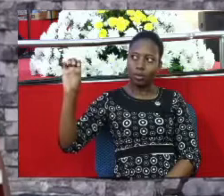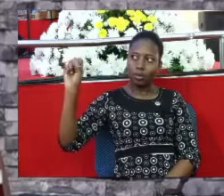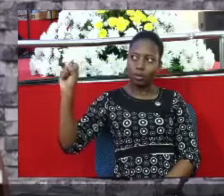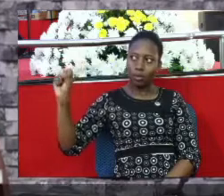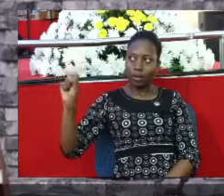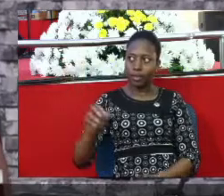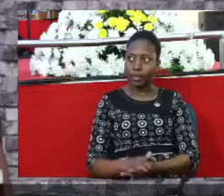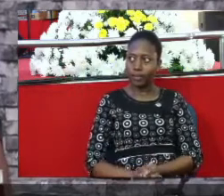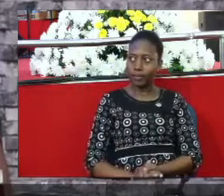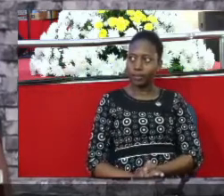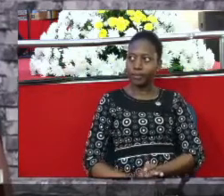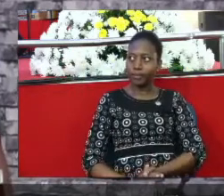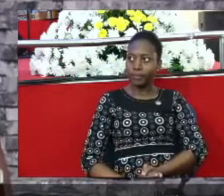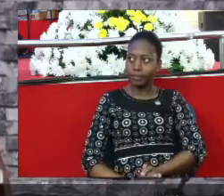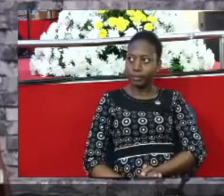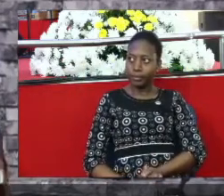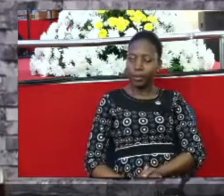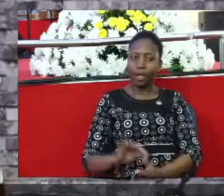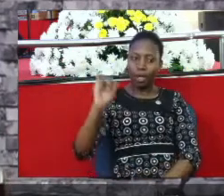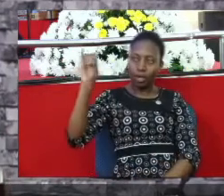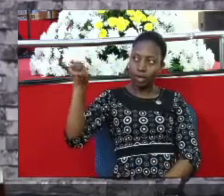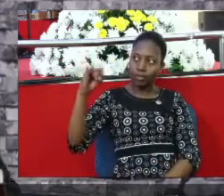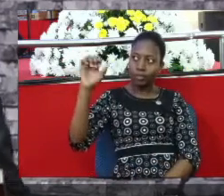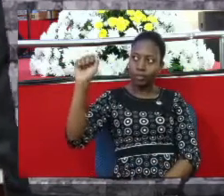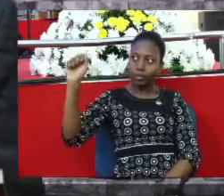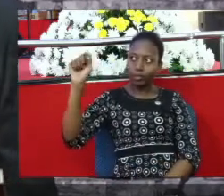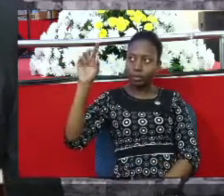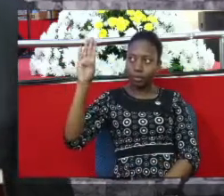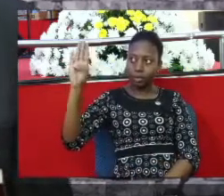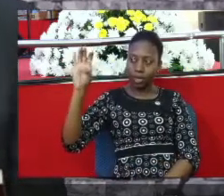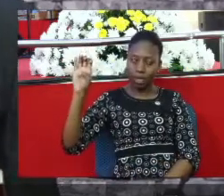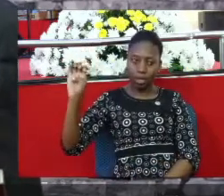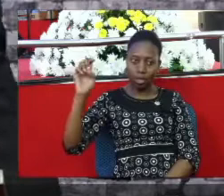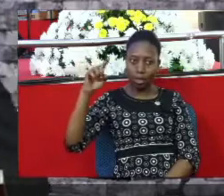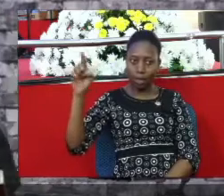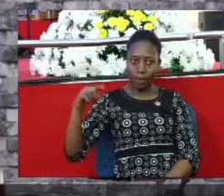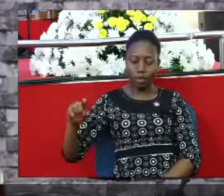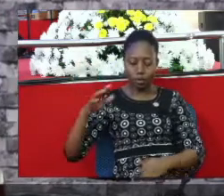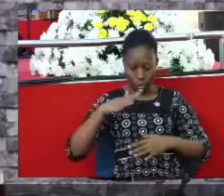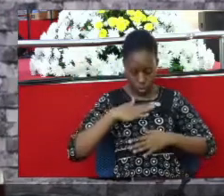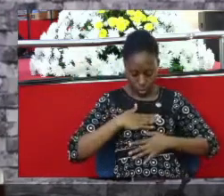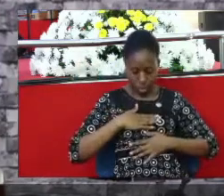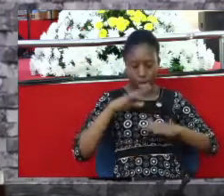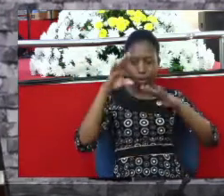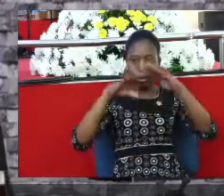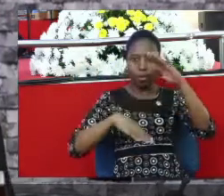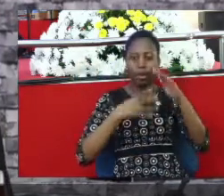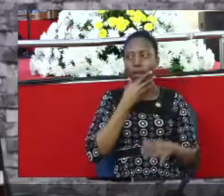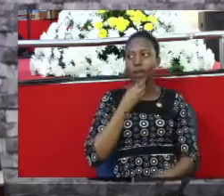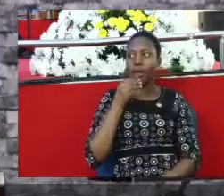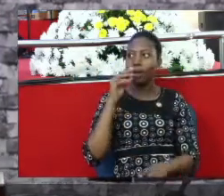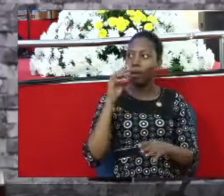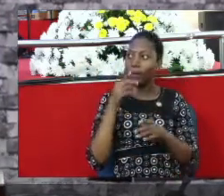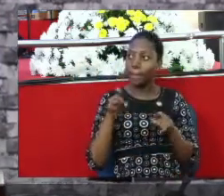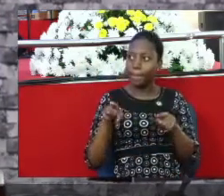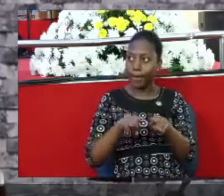4:9-10. Now Jabez was more honorable than his brothers. Now, the word honorable, we